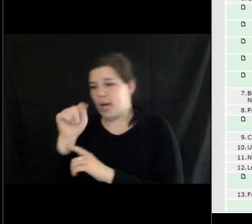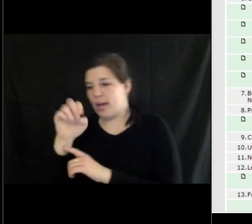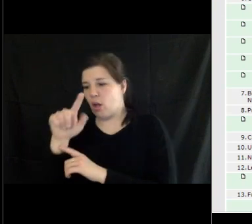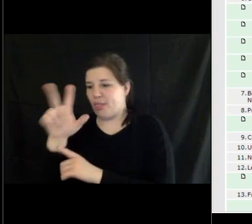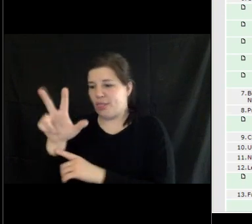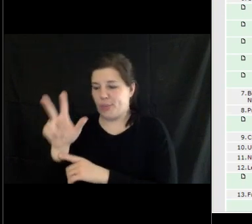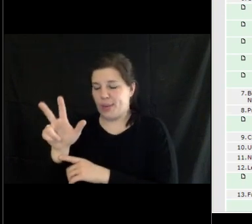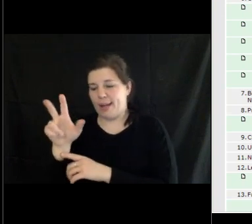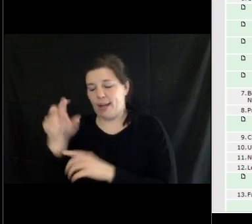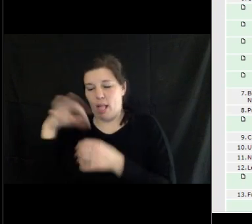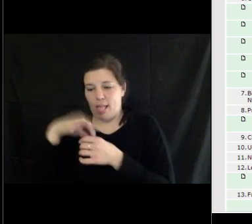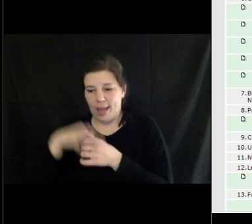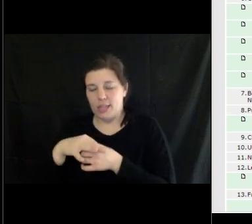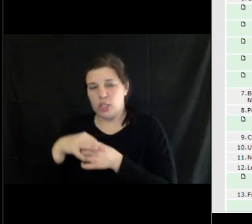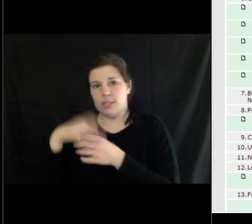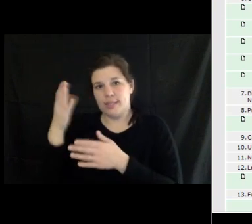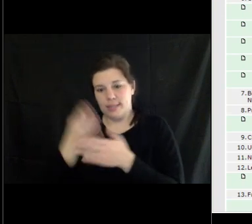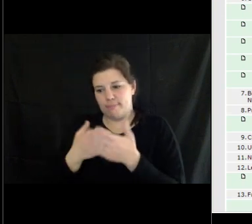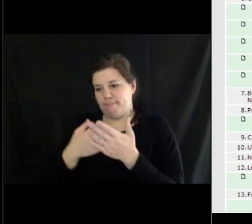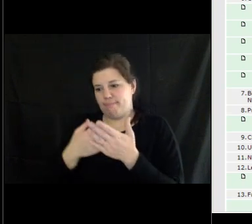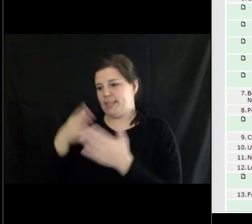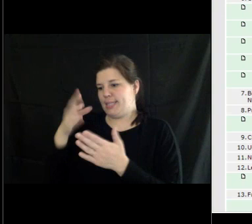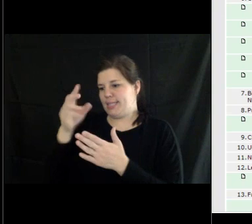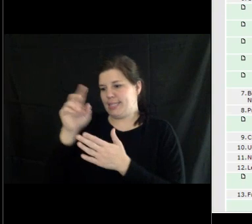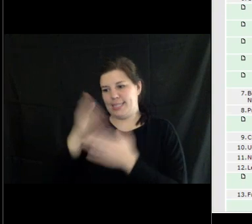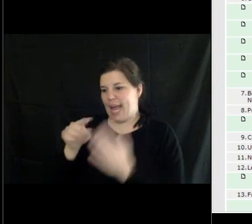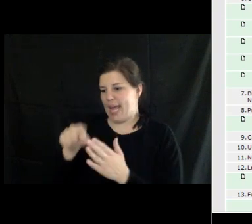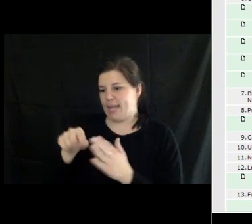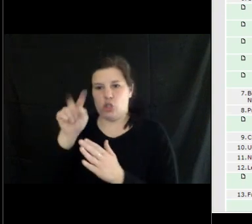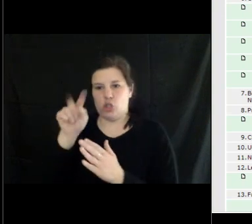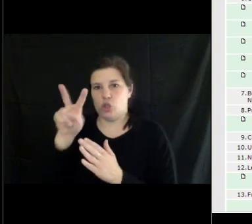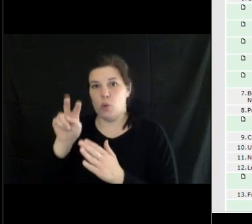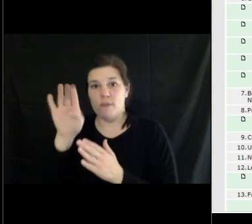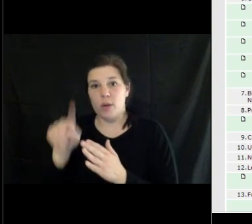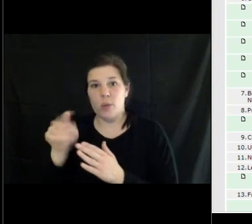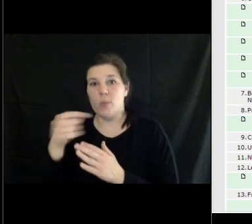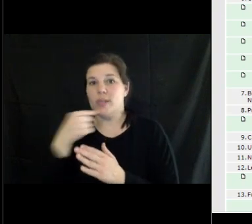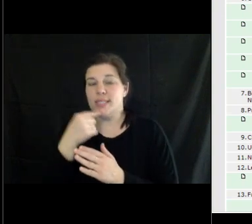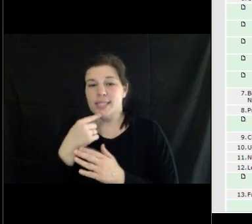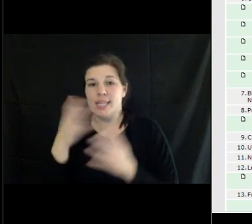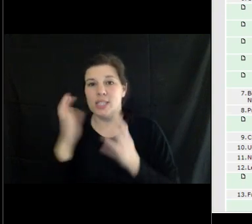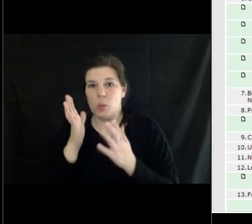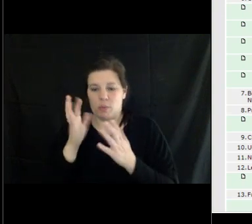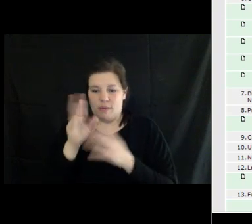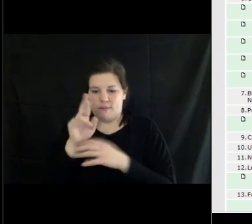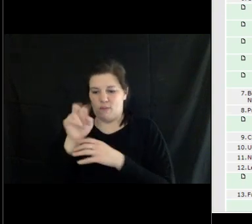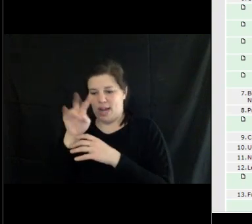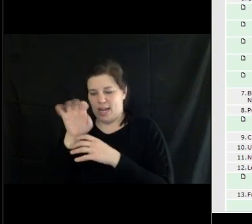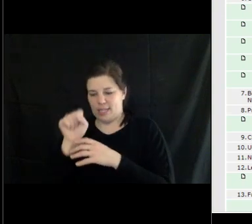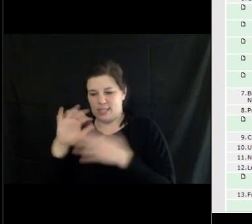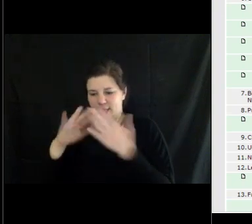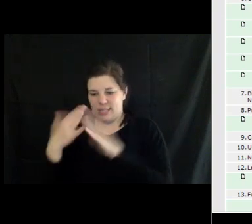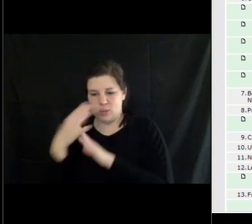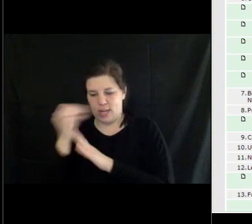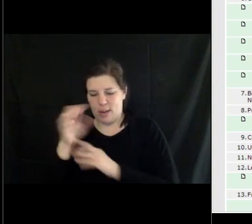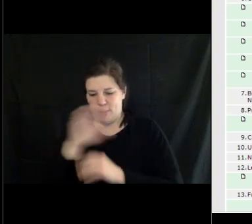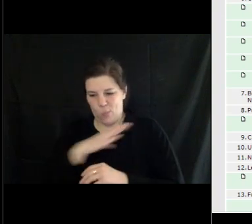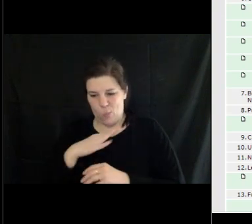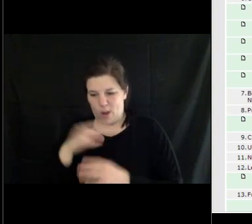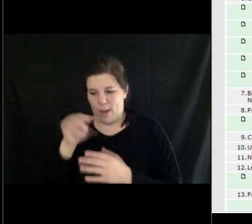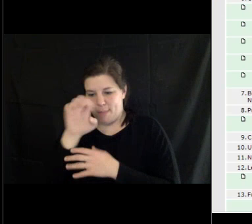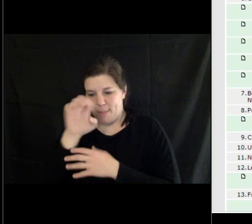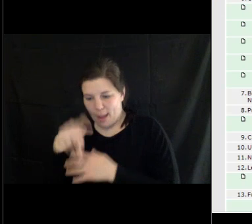Section 2-41, Voting Districts of the Code of Ordinances, establishing revised redistricting boundary maps, providing for complex severability, codification, and